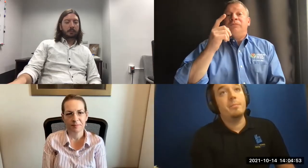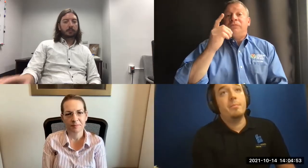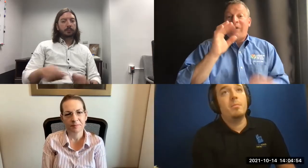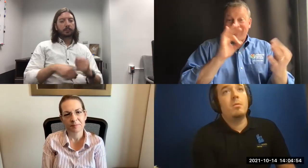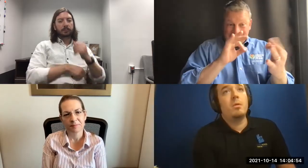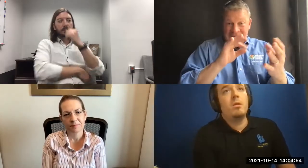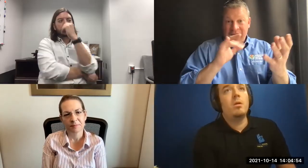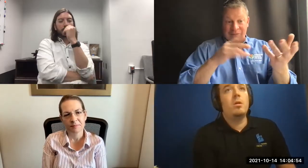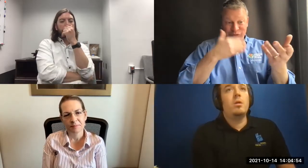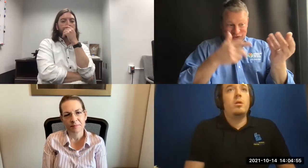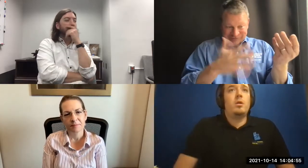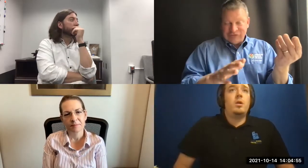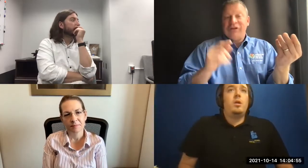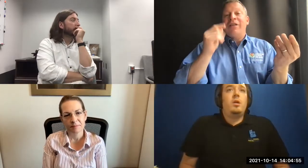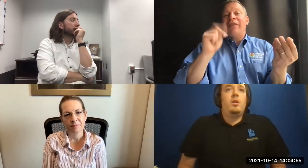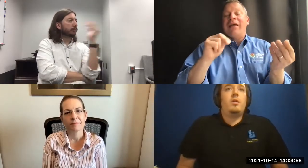great.